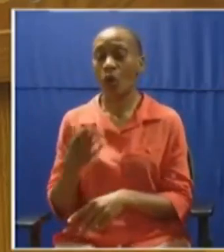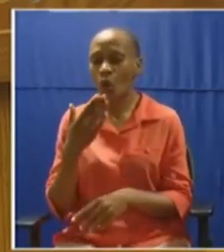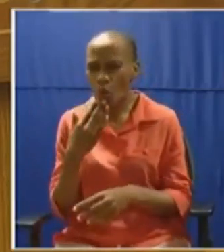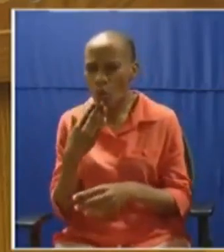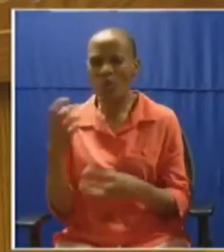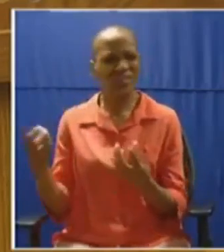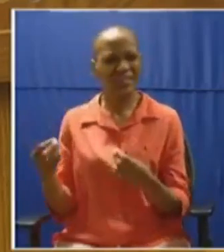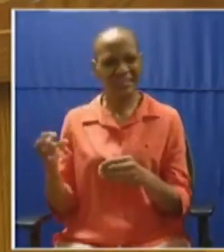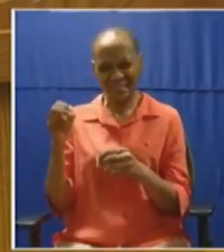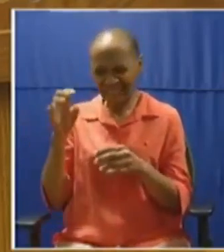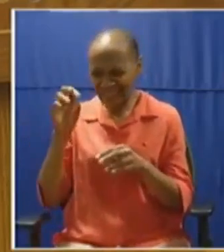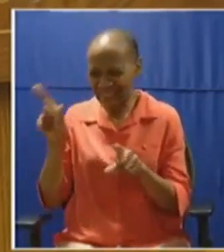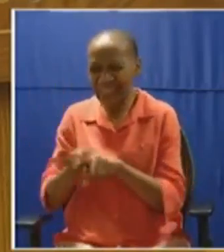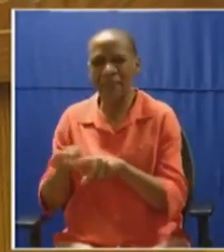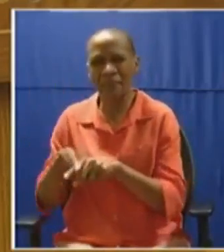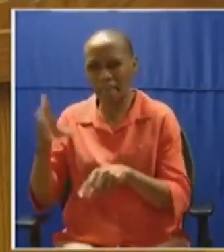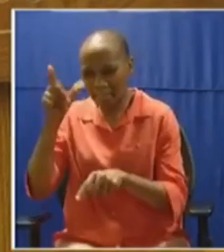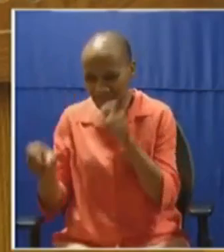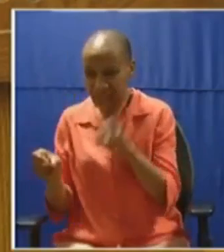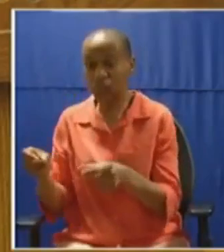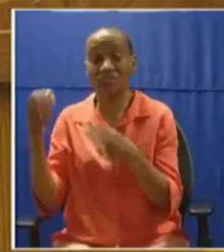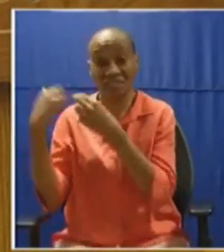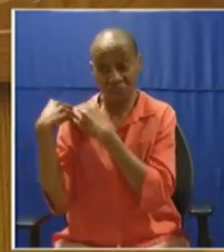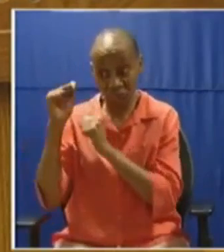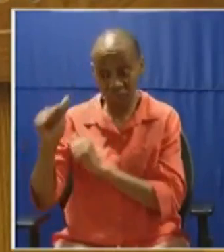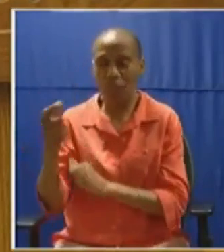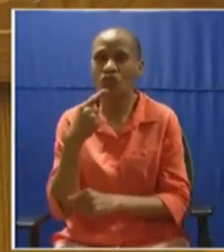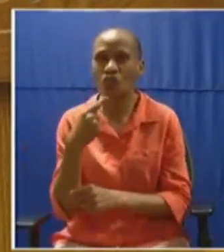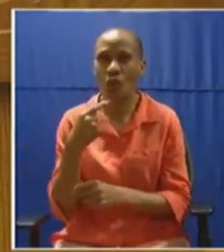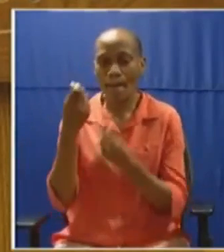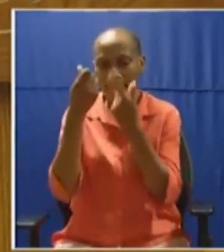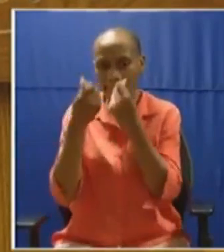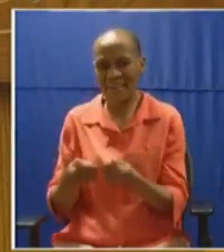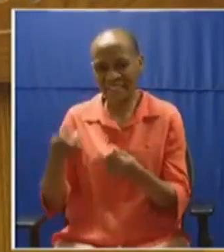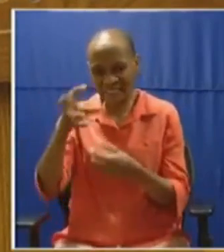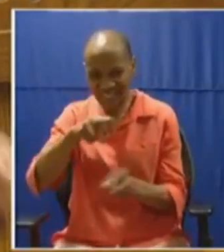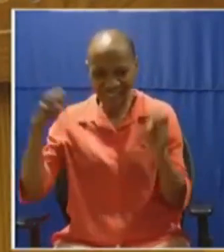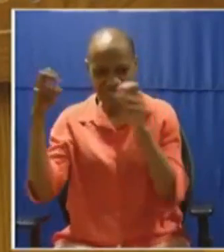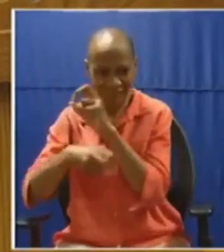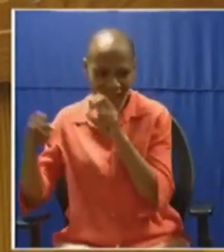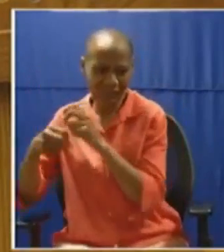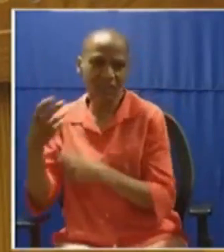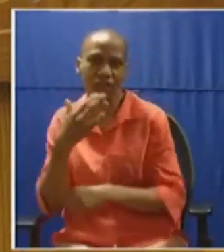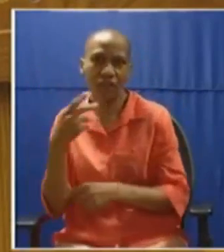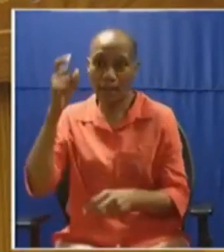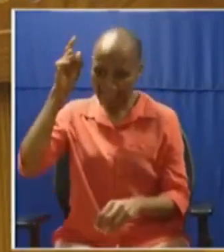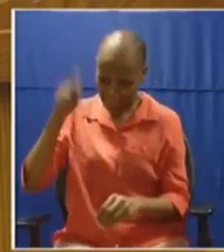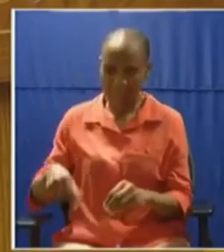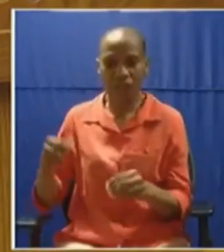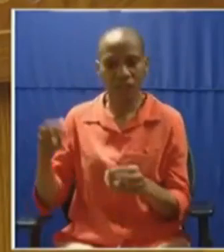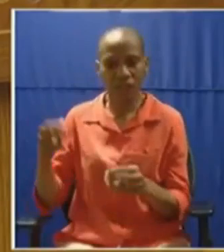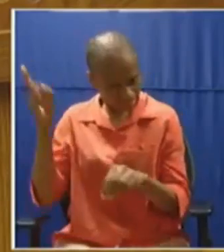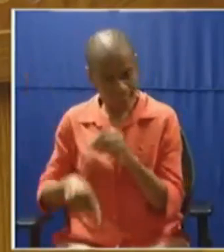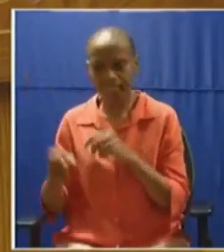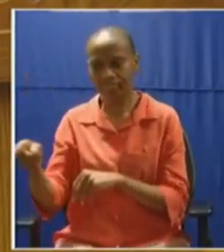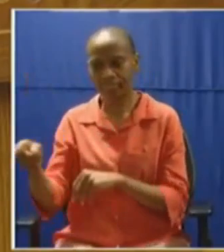leeches and parasites that have fed off the savings of some of our country's poorest citizens must be held